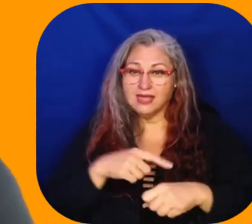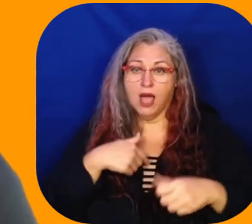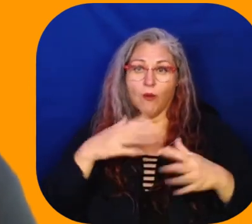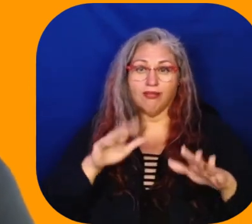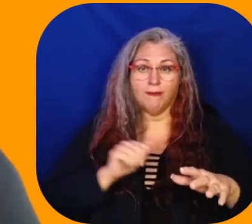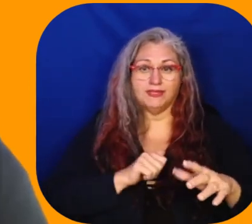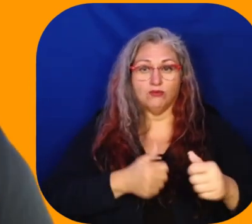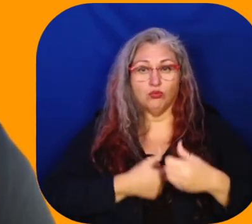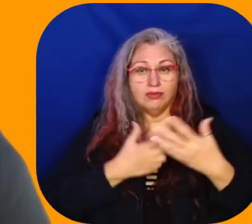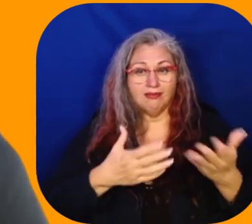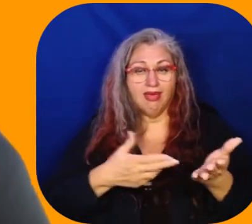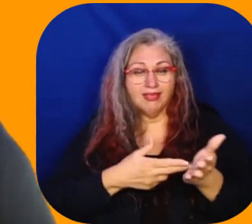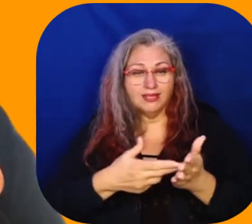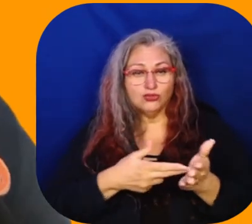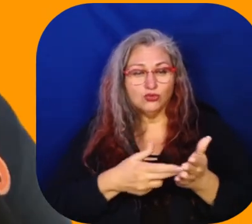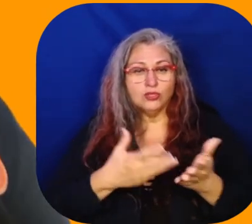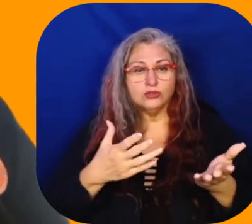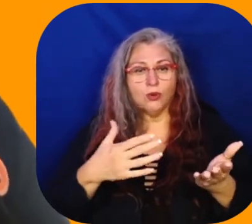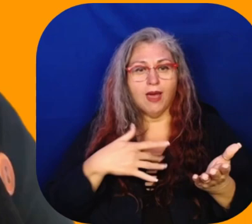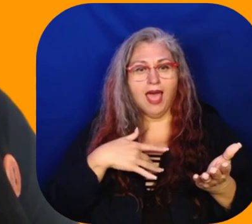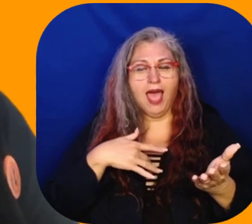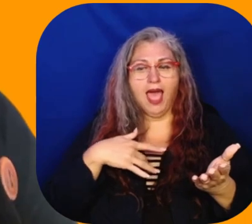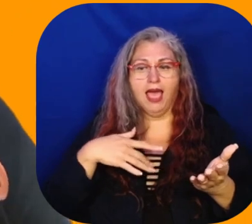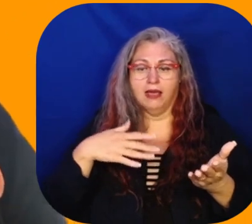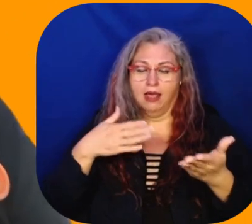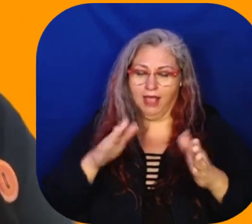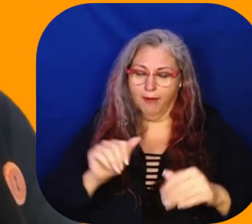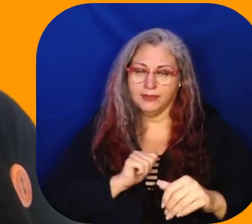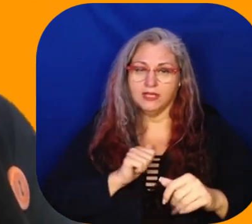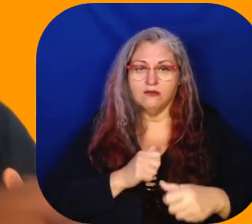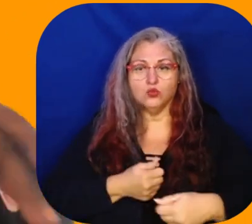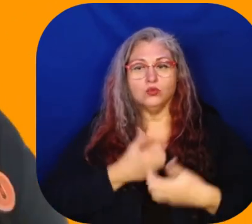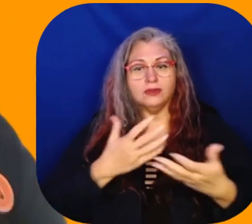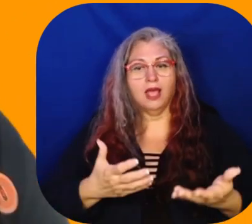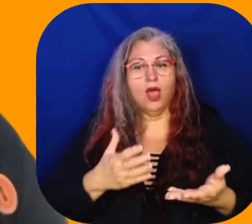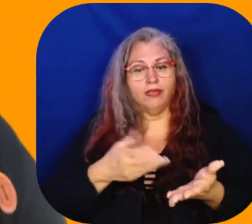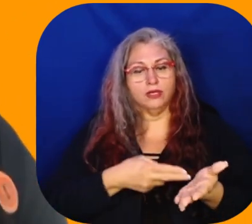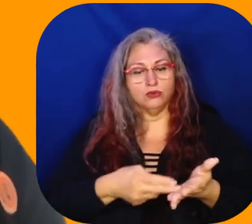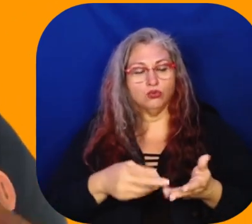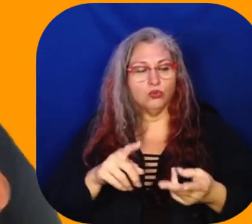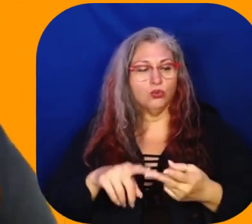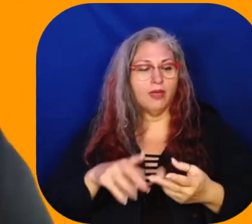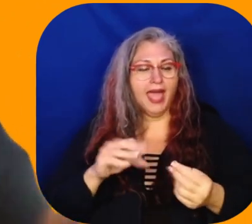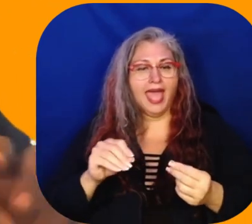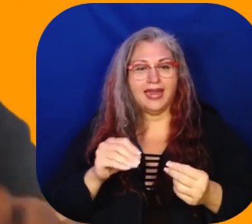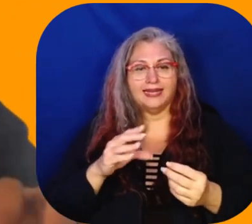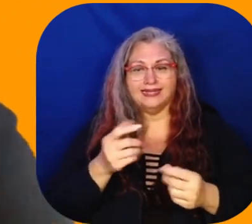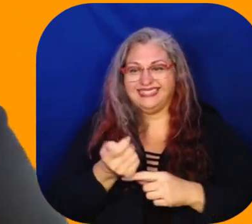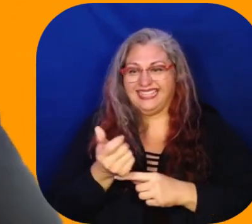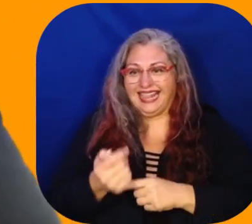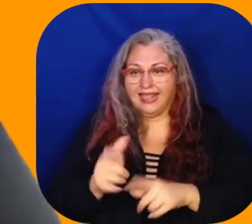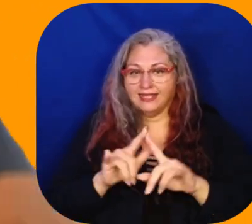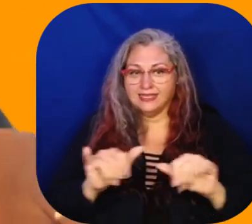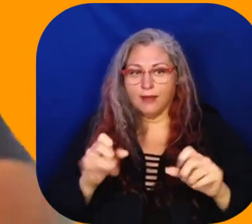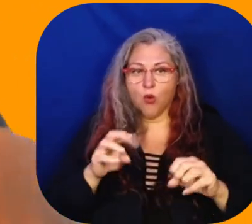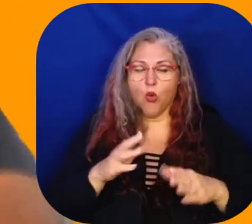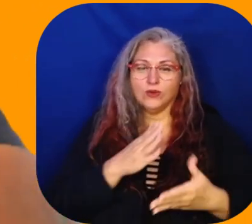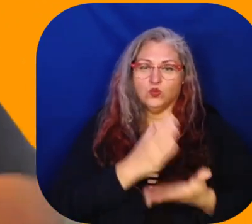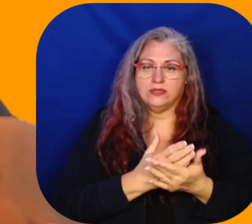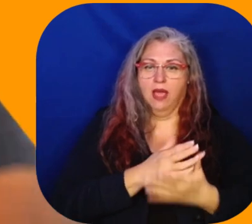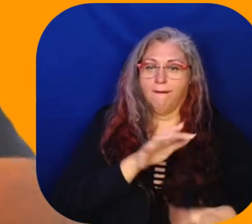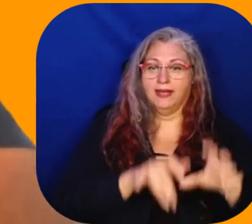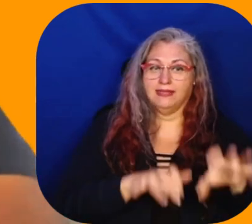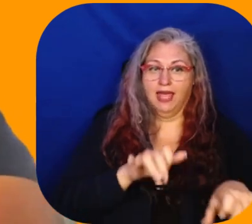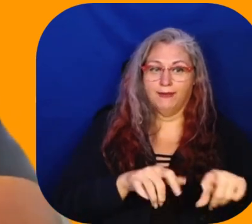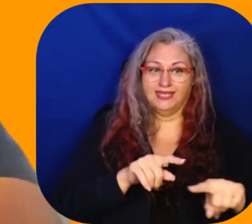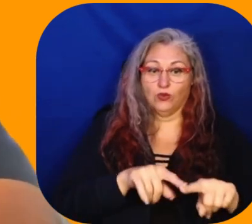truth? And so I found a way to let myself tell that truth and also delete it at the same time, or stop typing. And